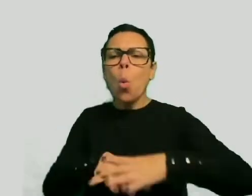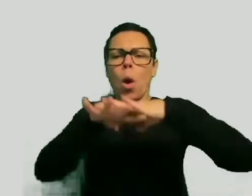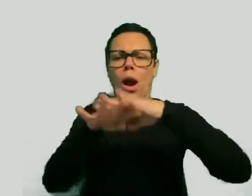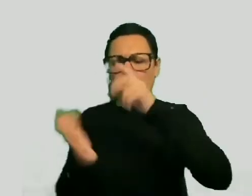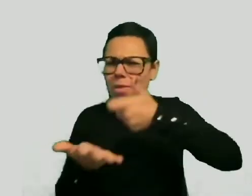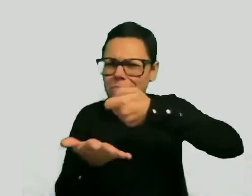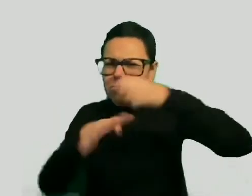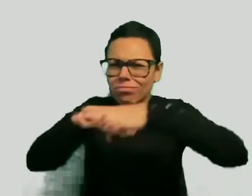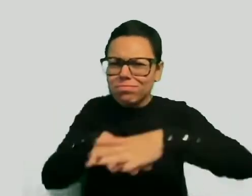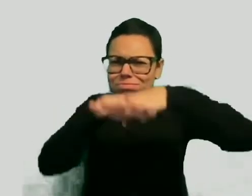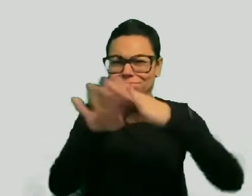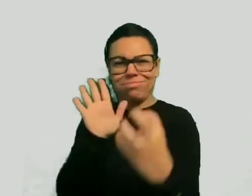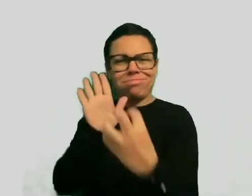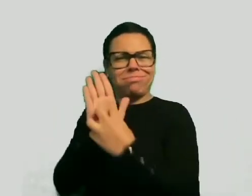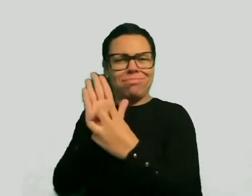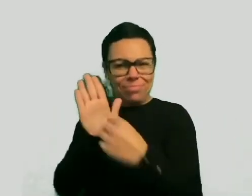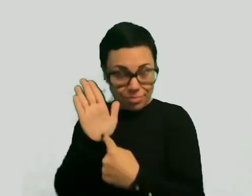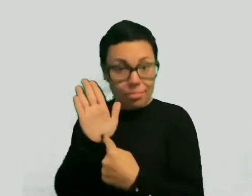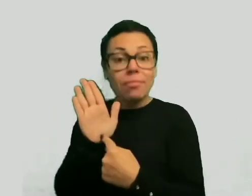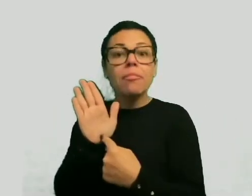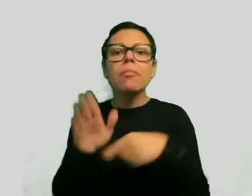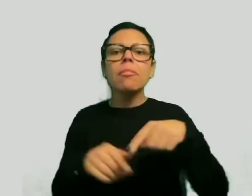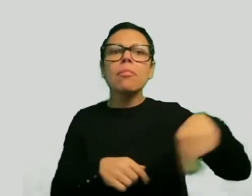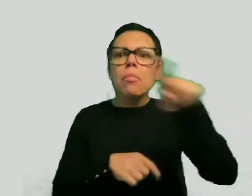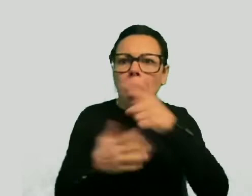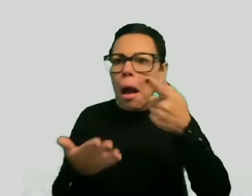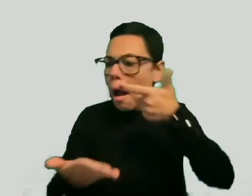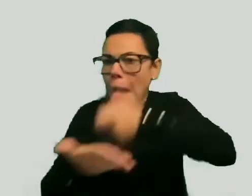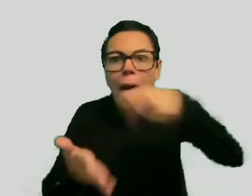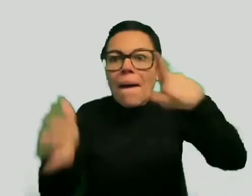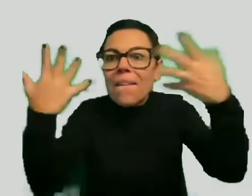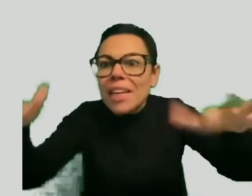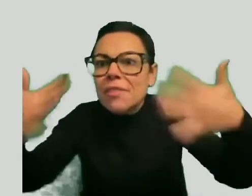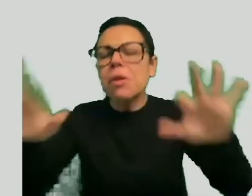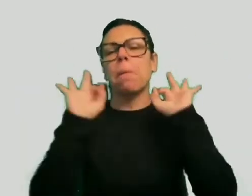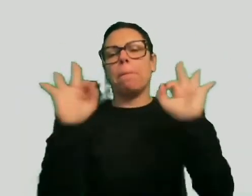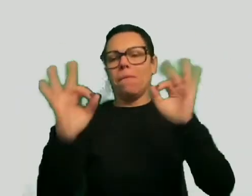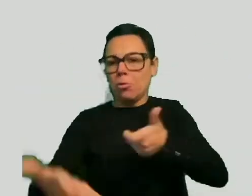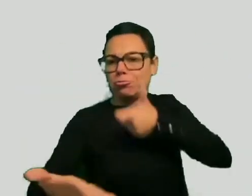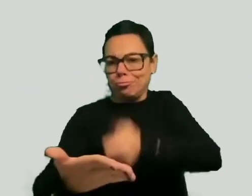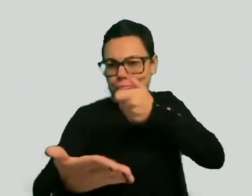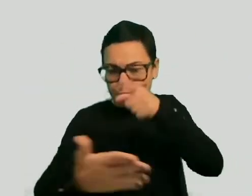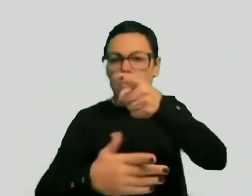Some people already found it. You go to menti.com and you do the code